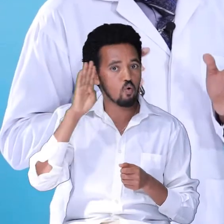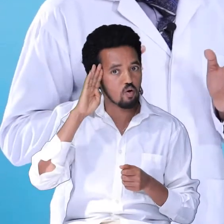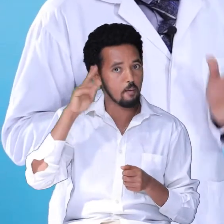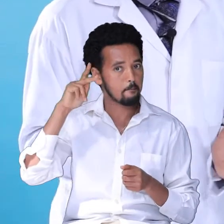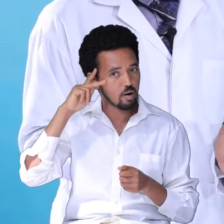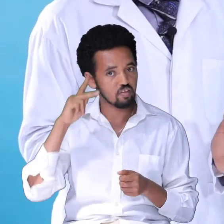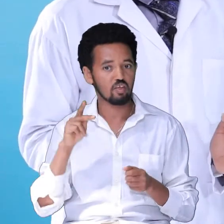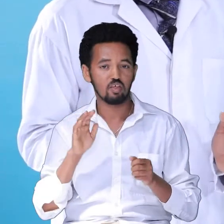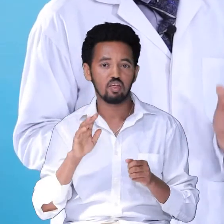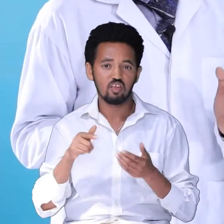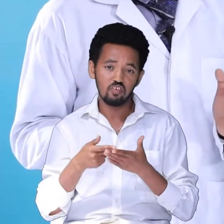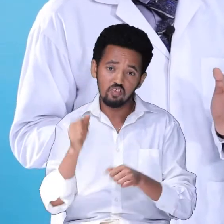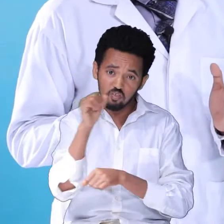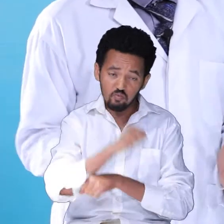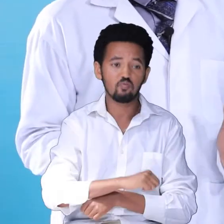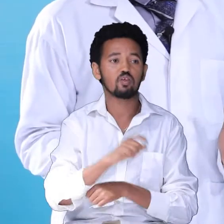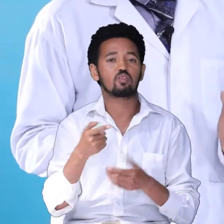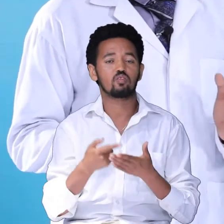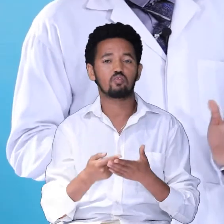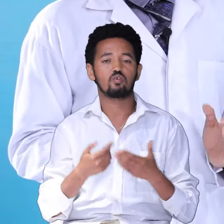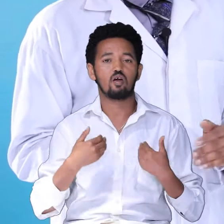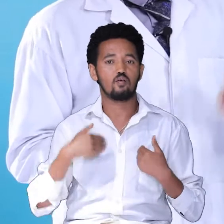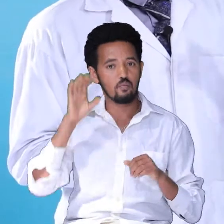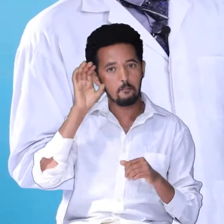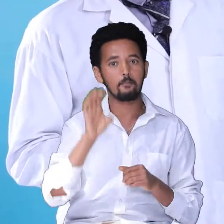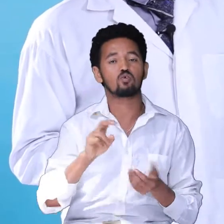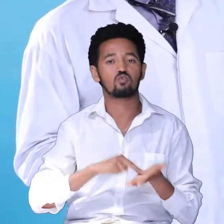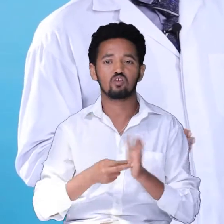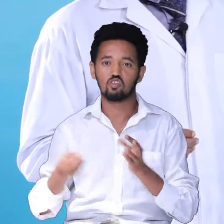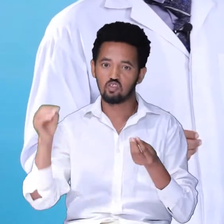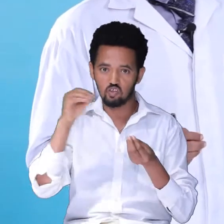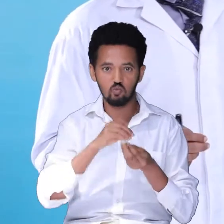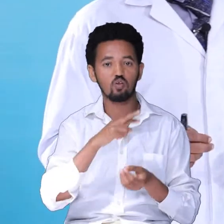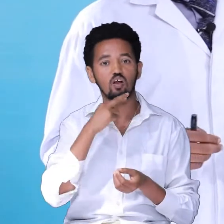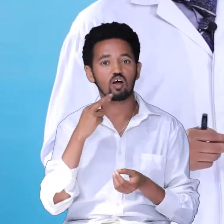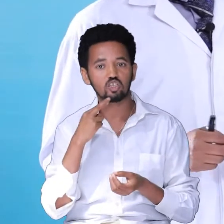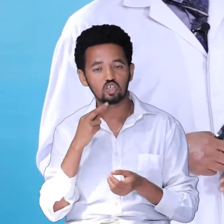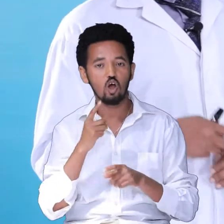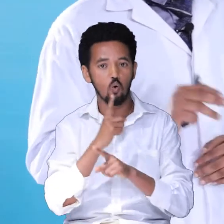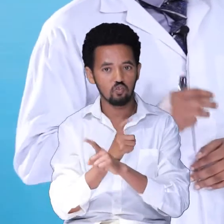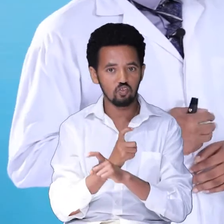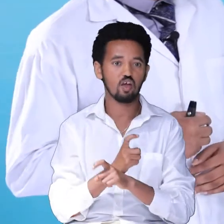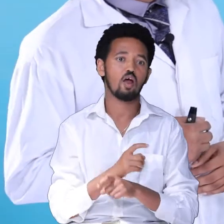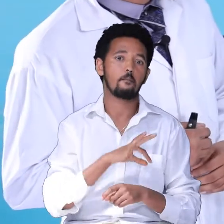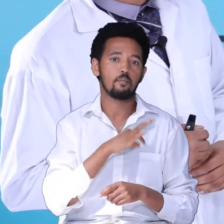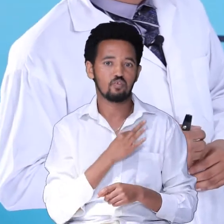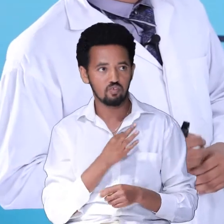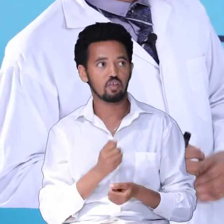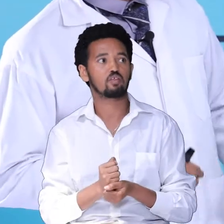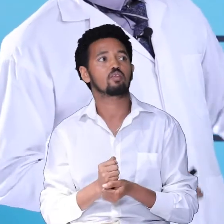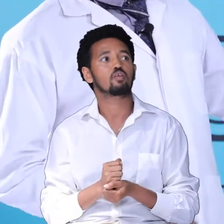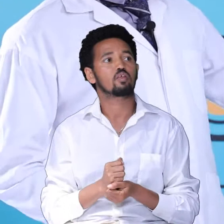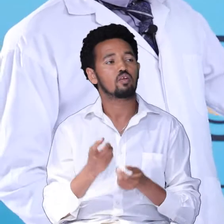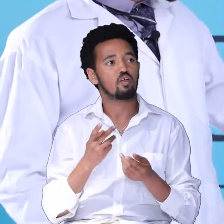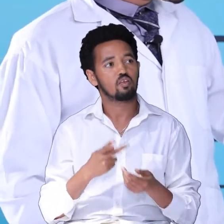He defeated the Allied power. The Allied power that includes Russia, Austria, Great Britain, and certain similar